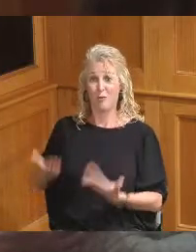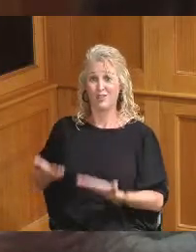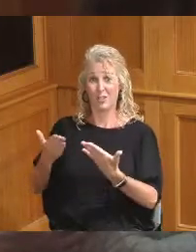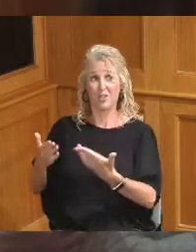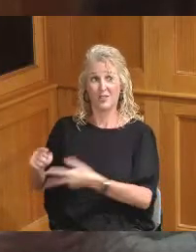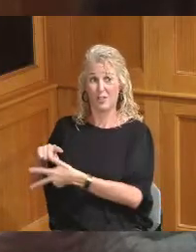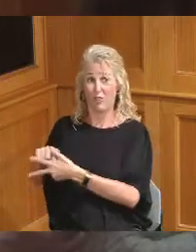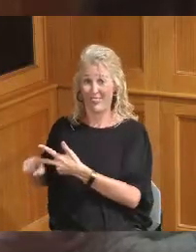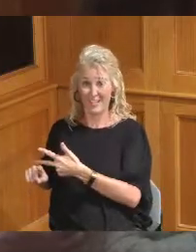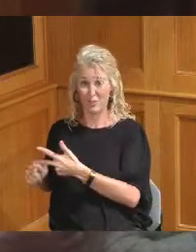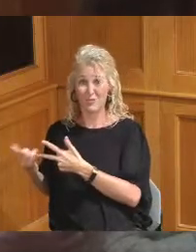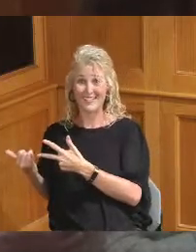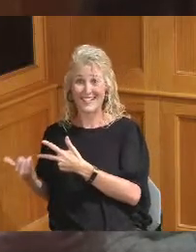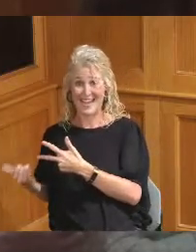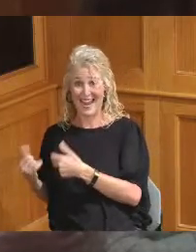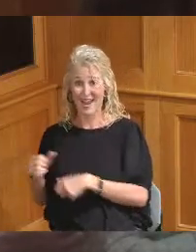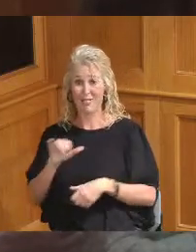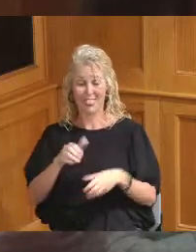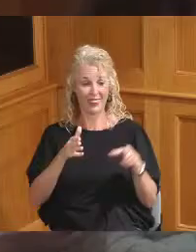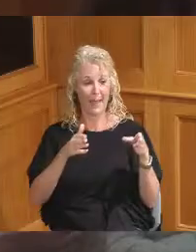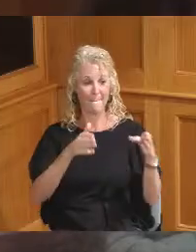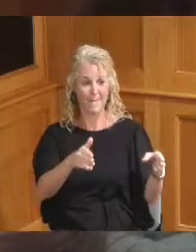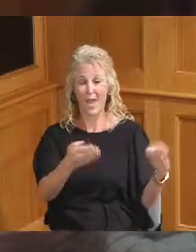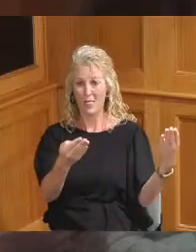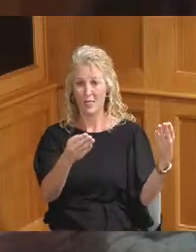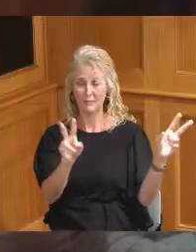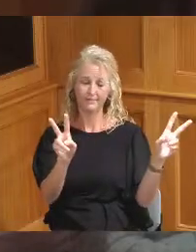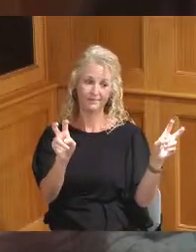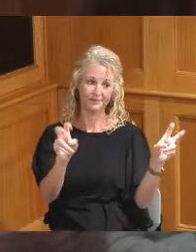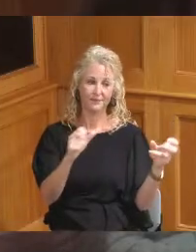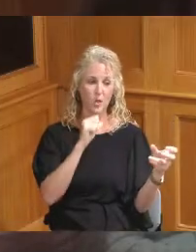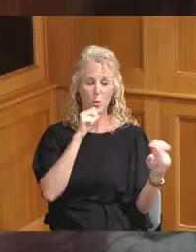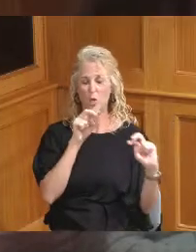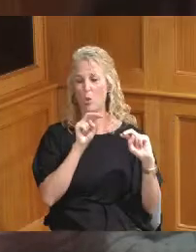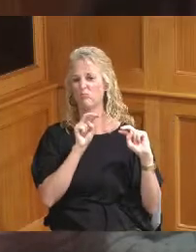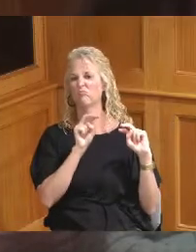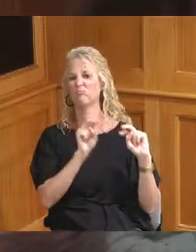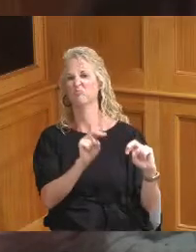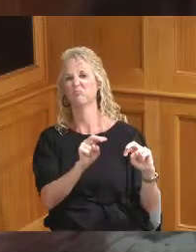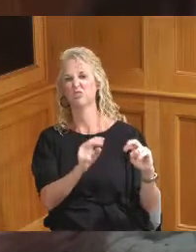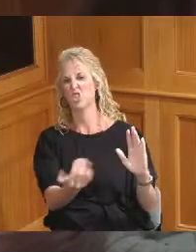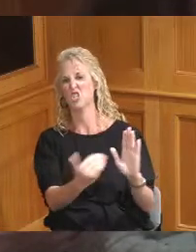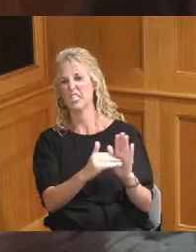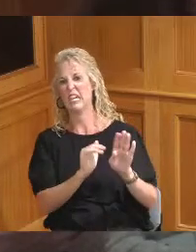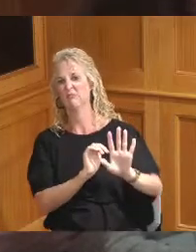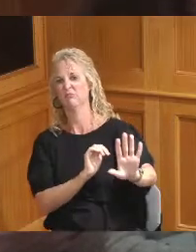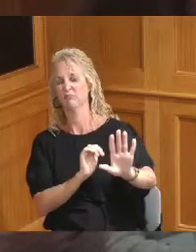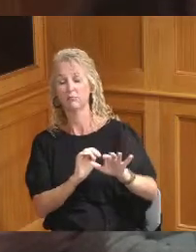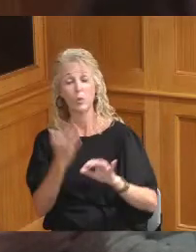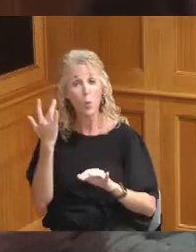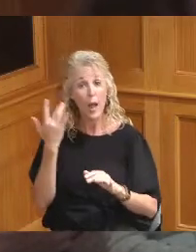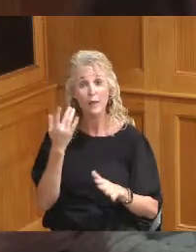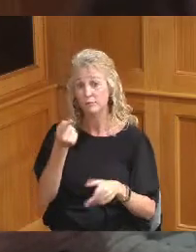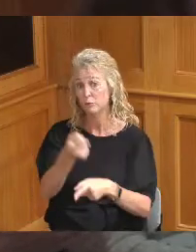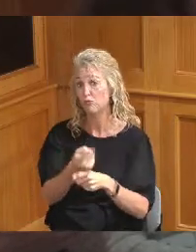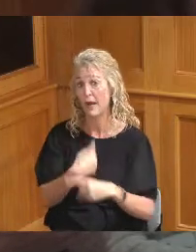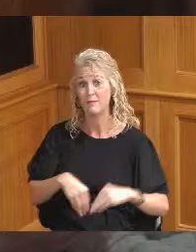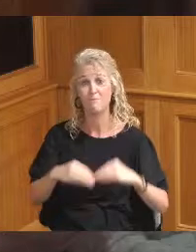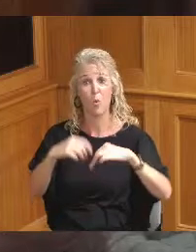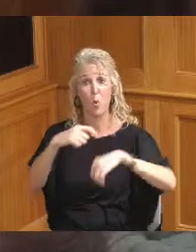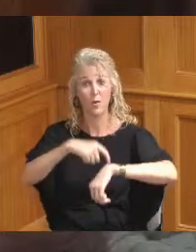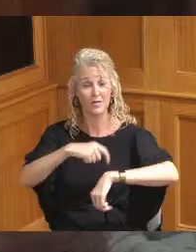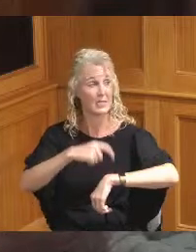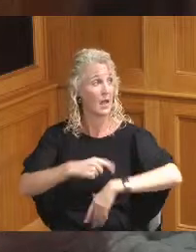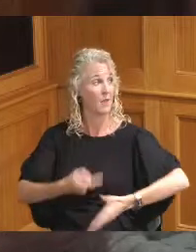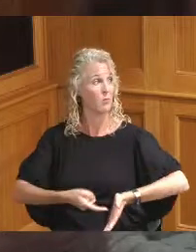that we don't continue to really study and dig in on that, because it would take